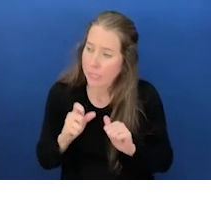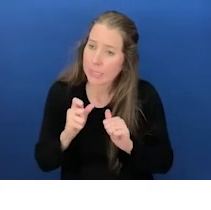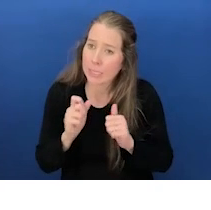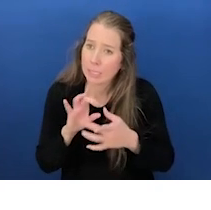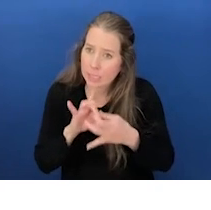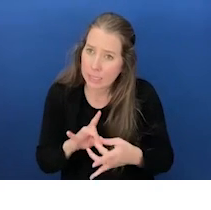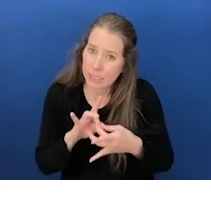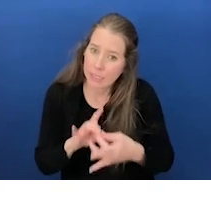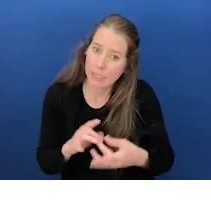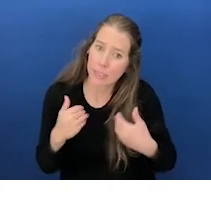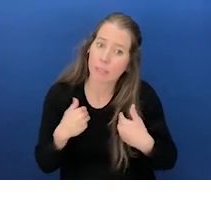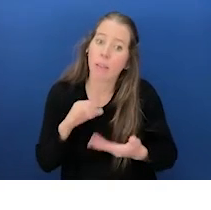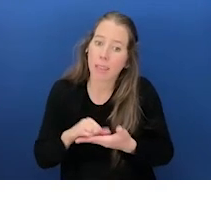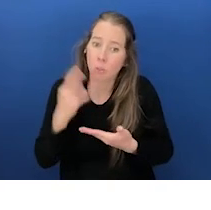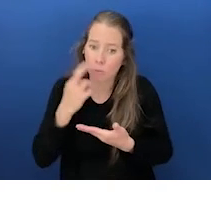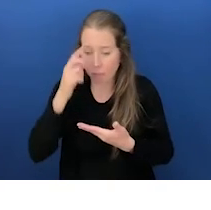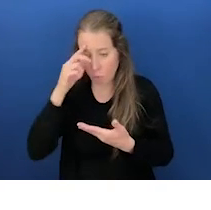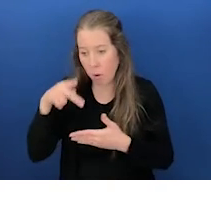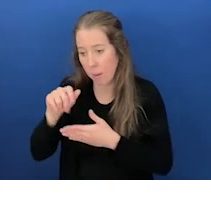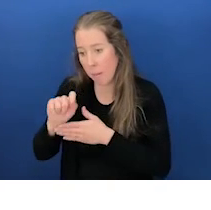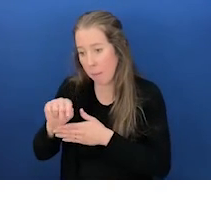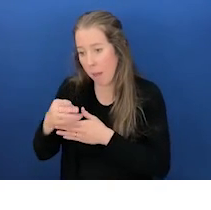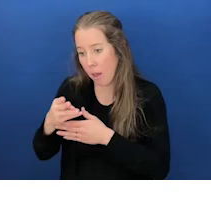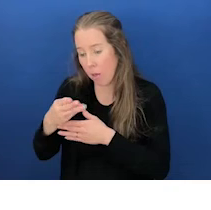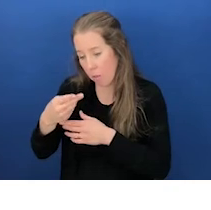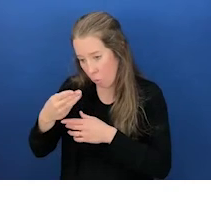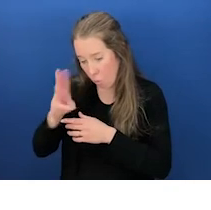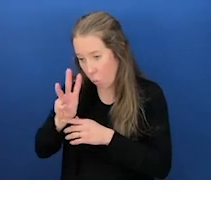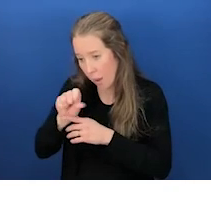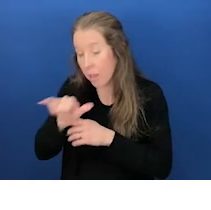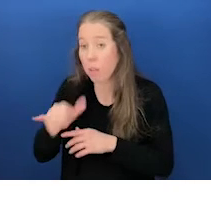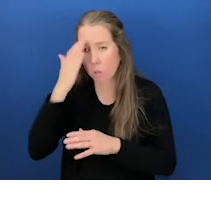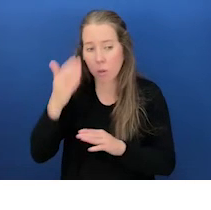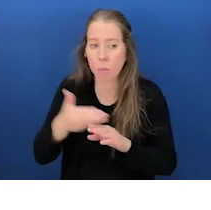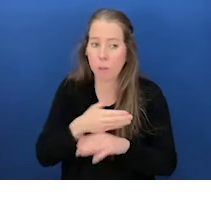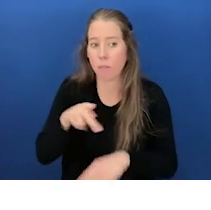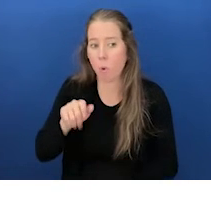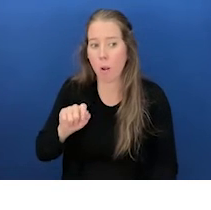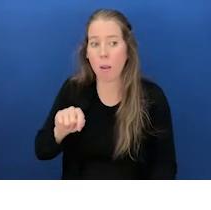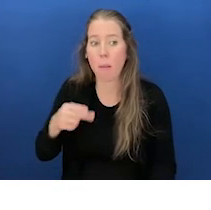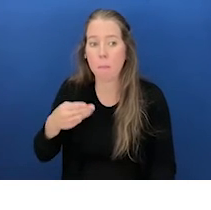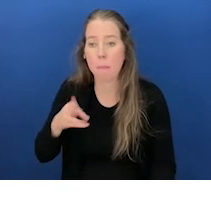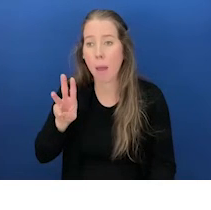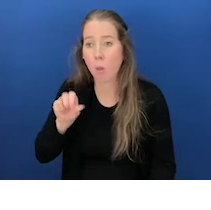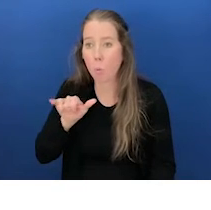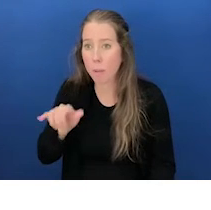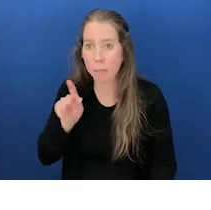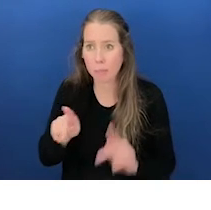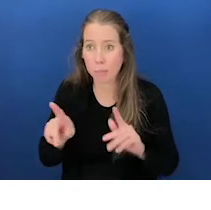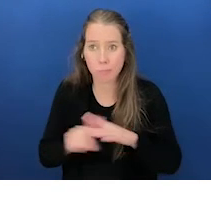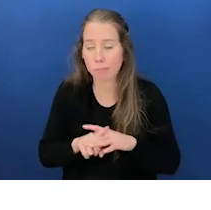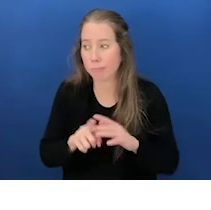these pathways. Prior to pathways, as you all know, students kind of come and they see anybody in general counseling, regardless of their